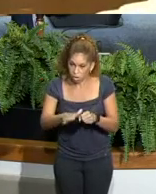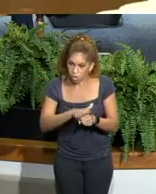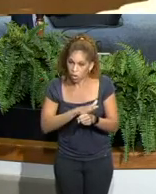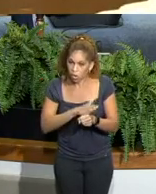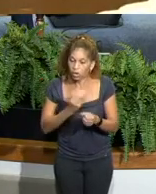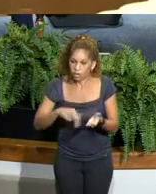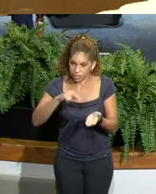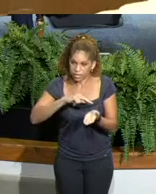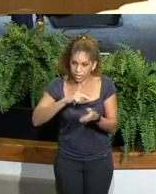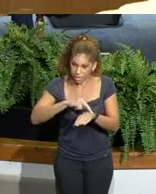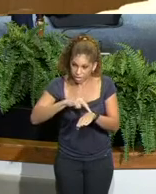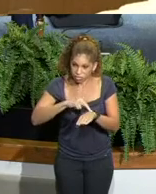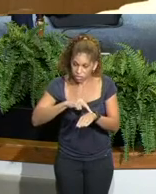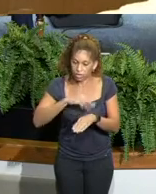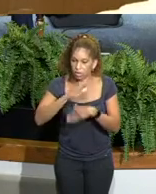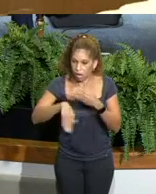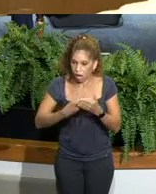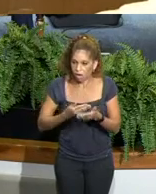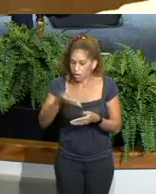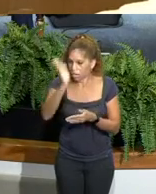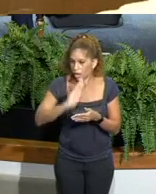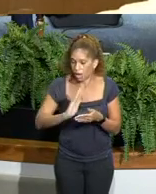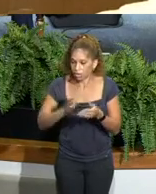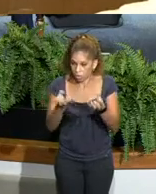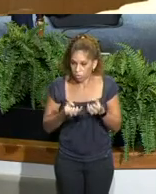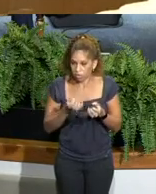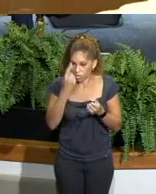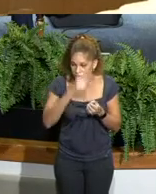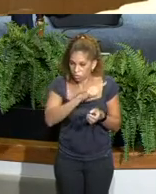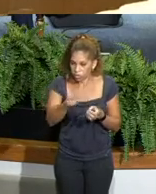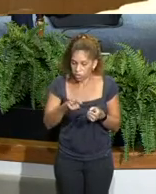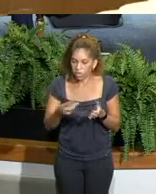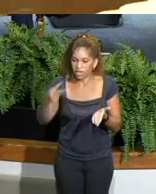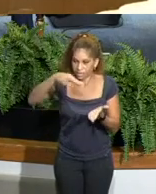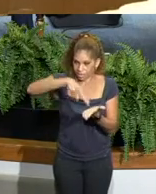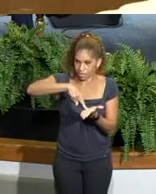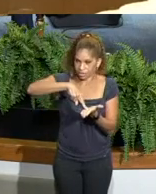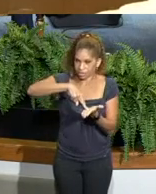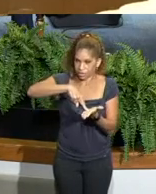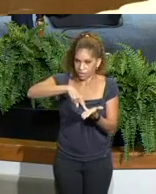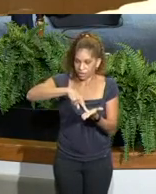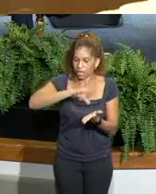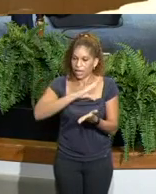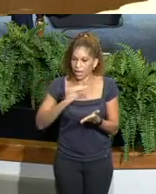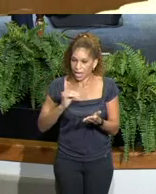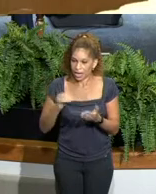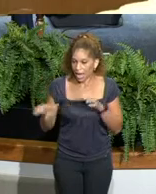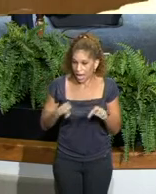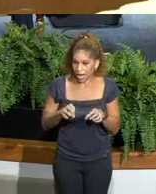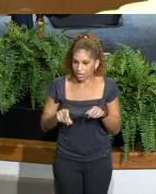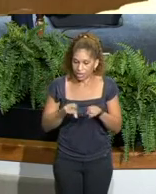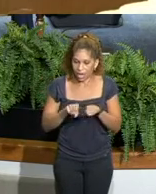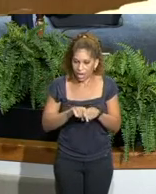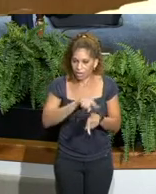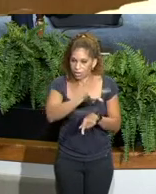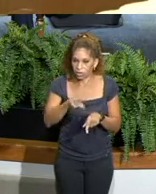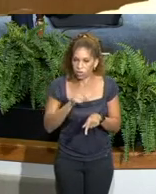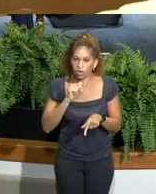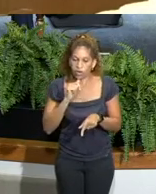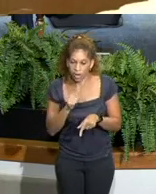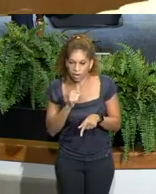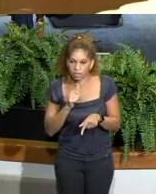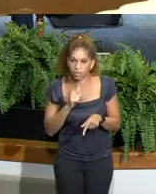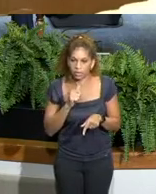nation. All God requires for you is to stand up, yeah, and act like you ought not be here.